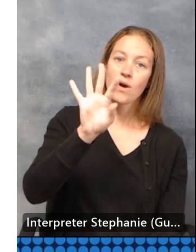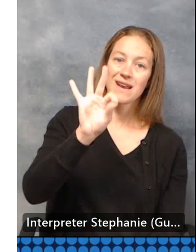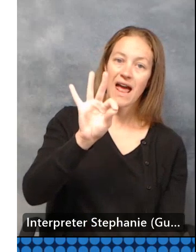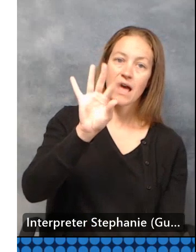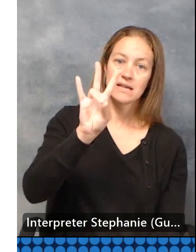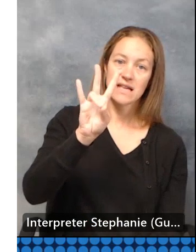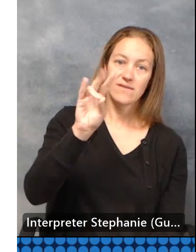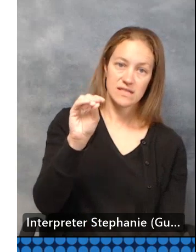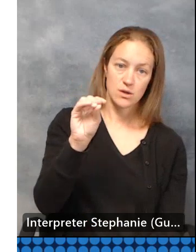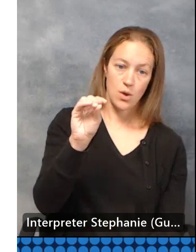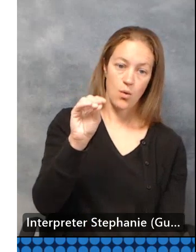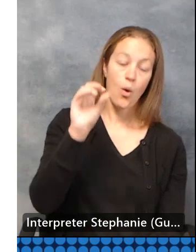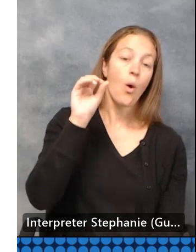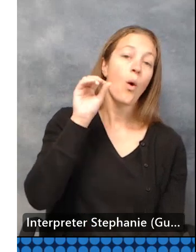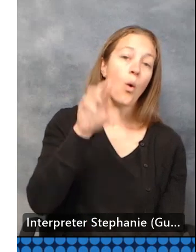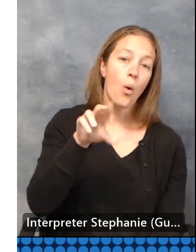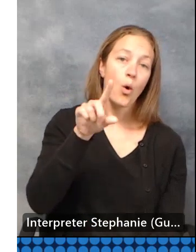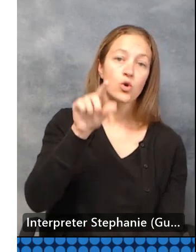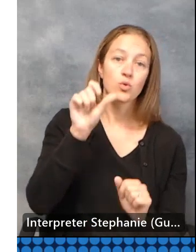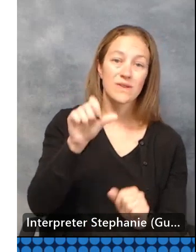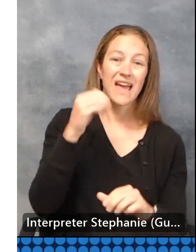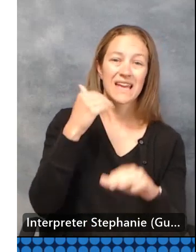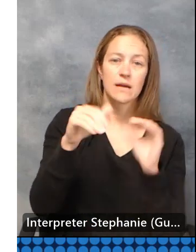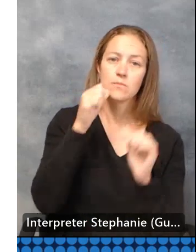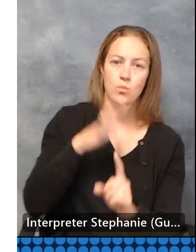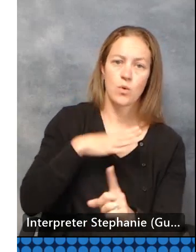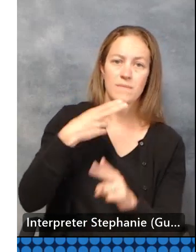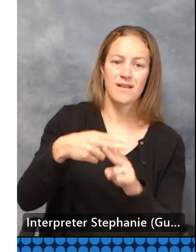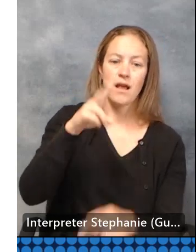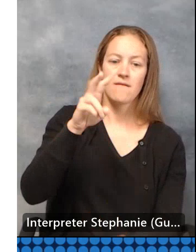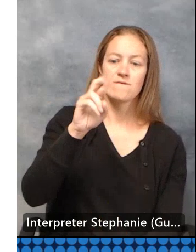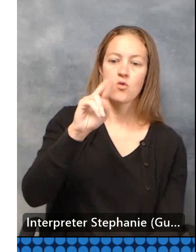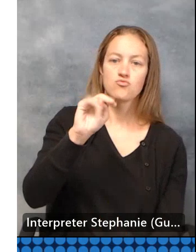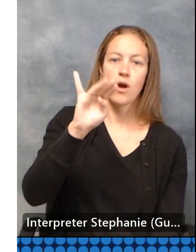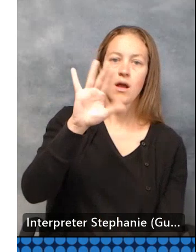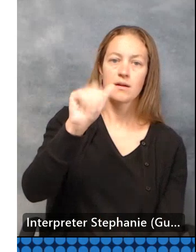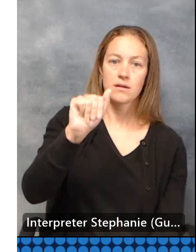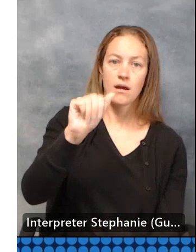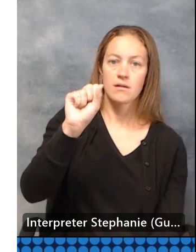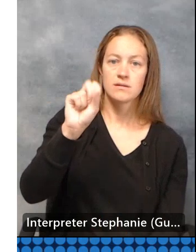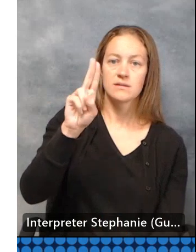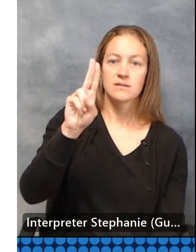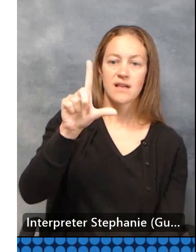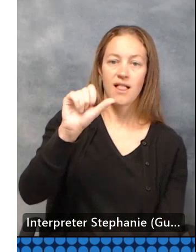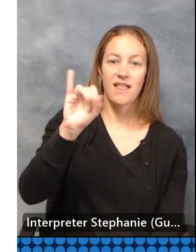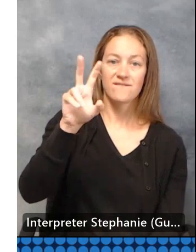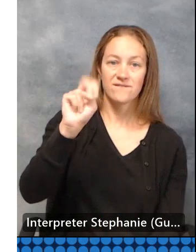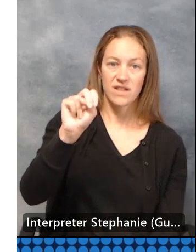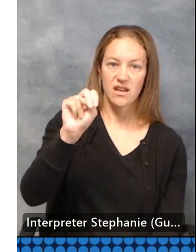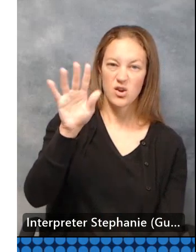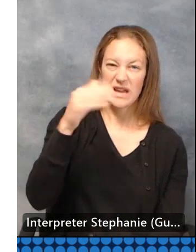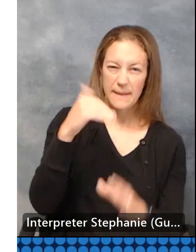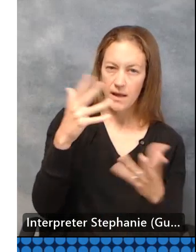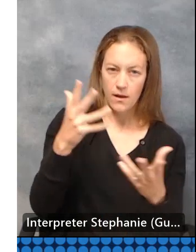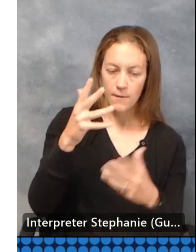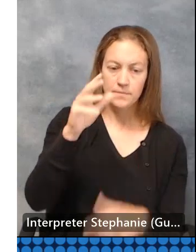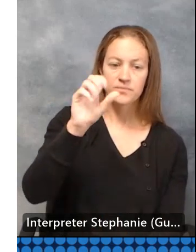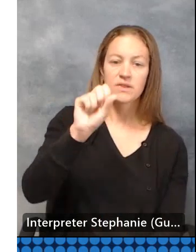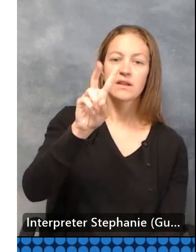502-564-4970, or you may email Veronica Sullivan at